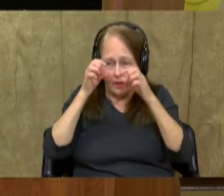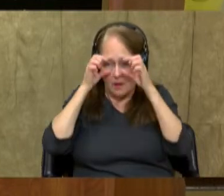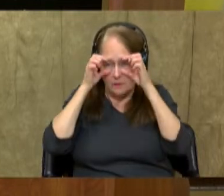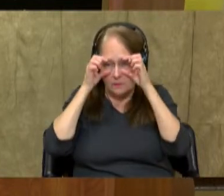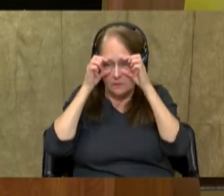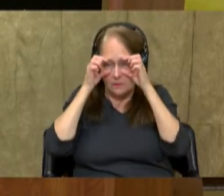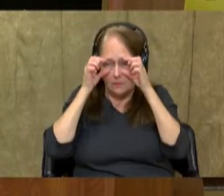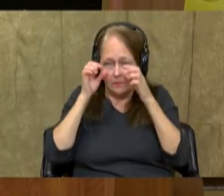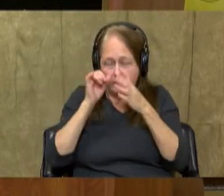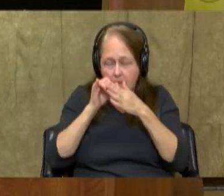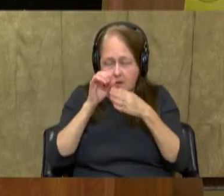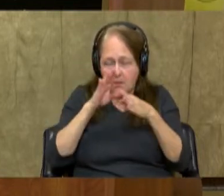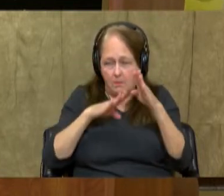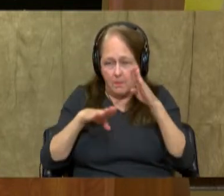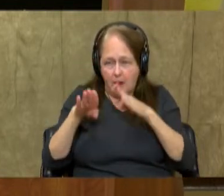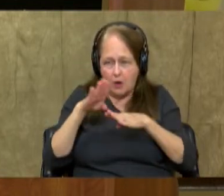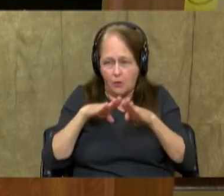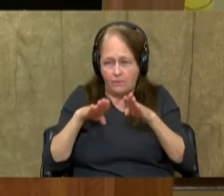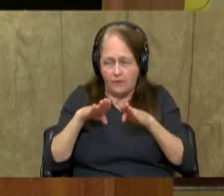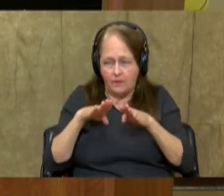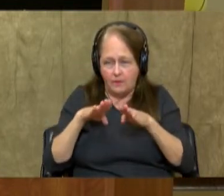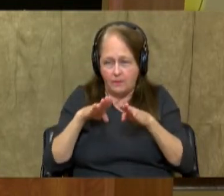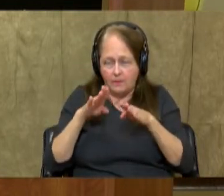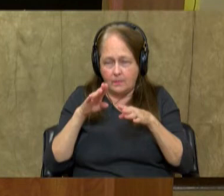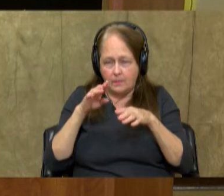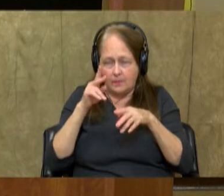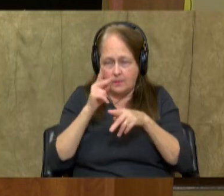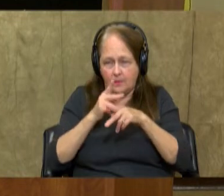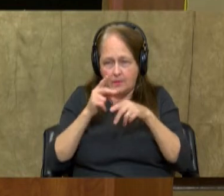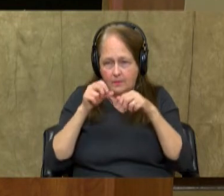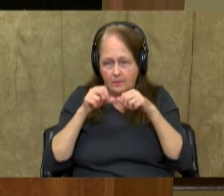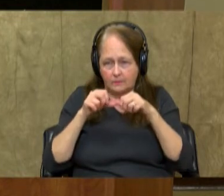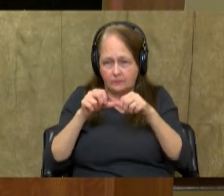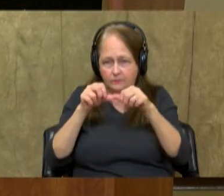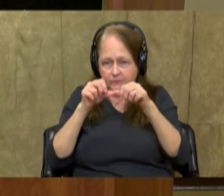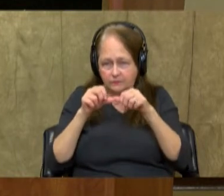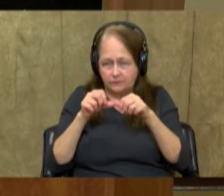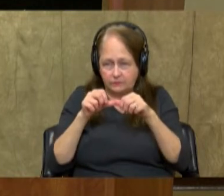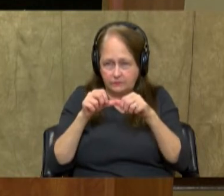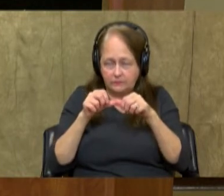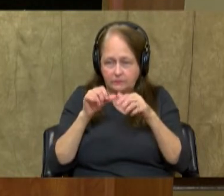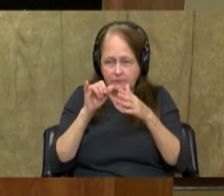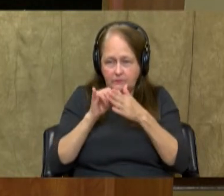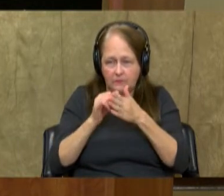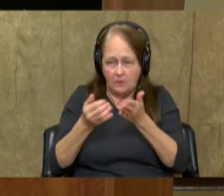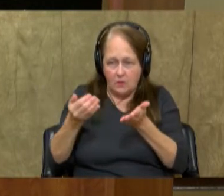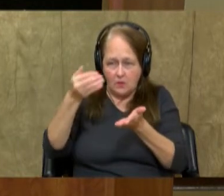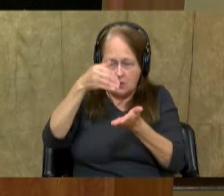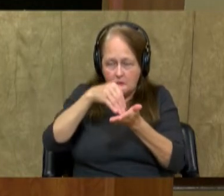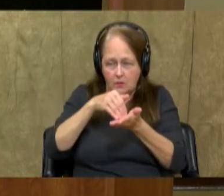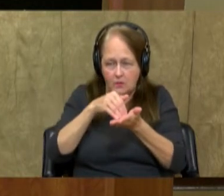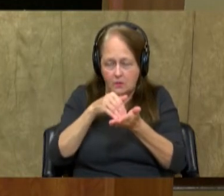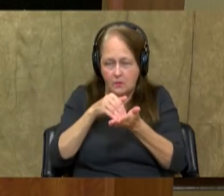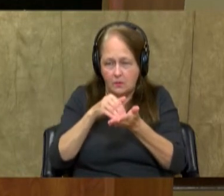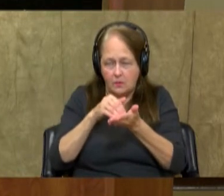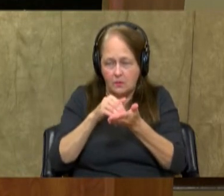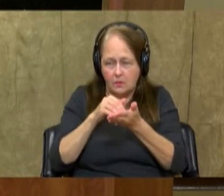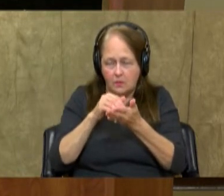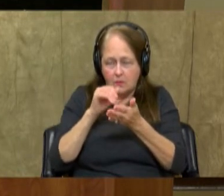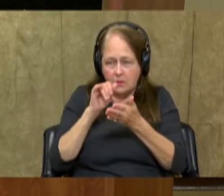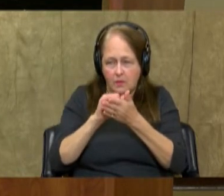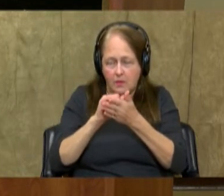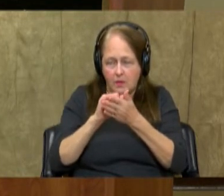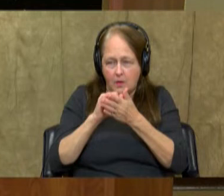Let's go back to the biography. We're going to continue reading the biography now. This one again, a wilderness